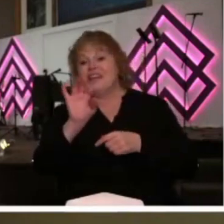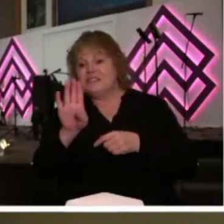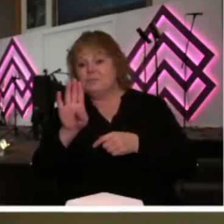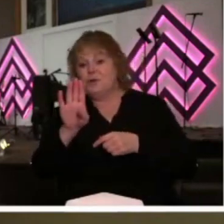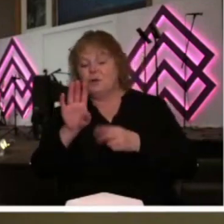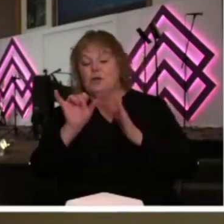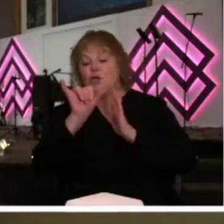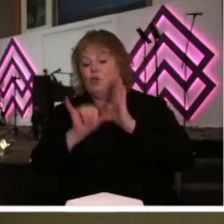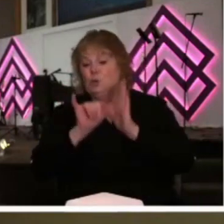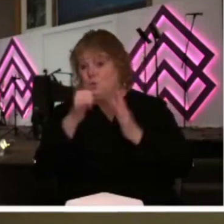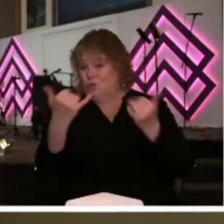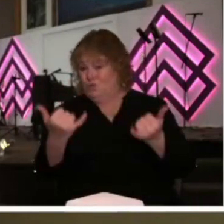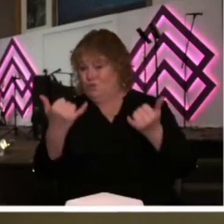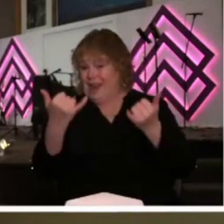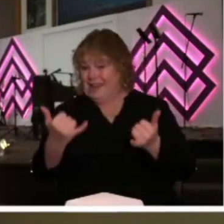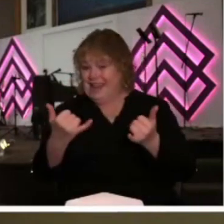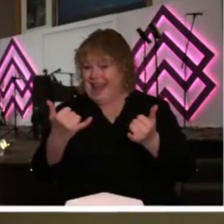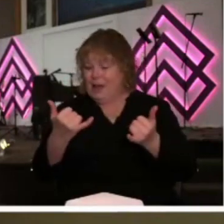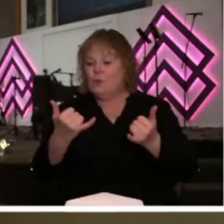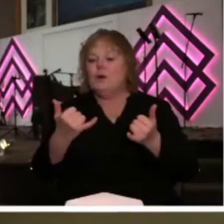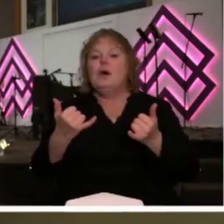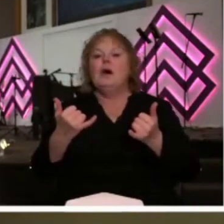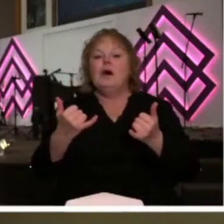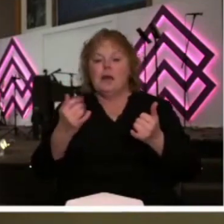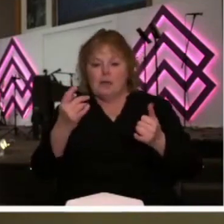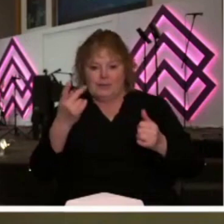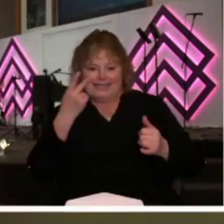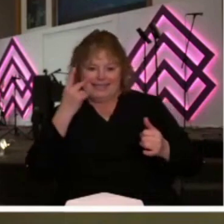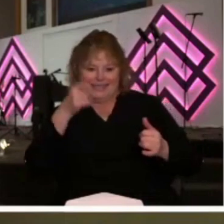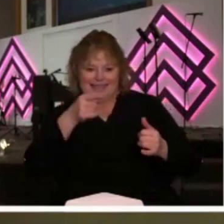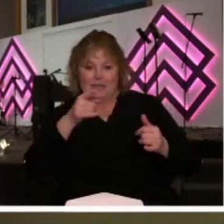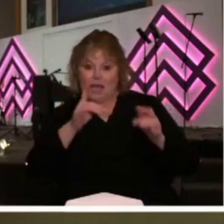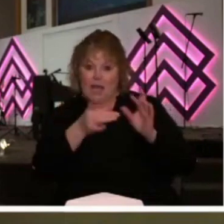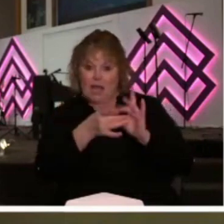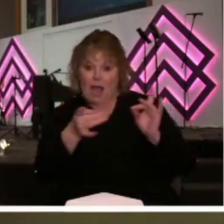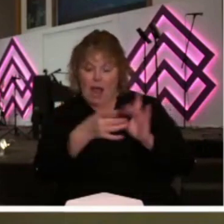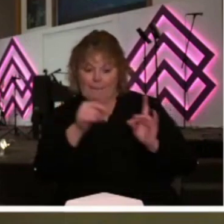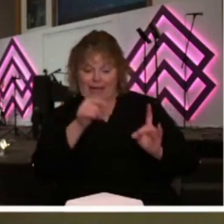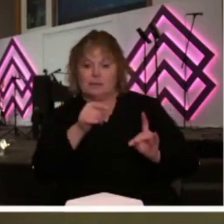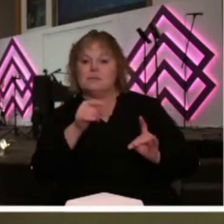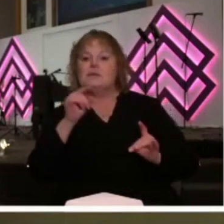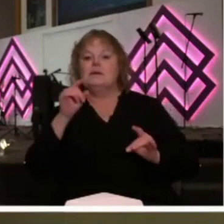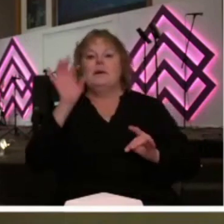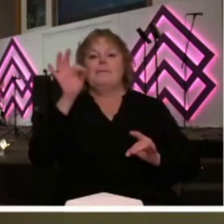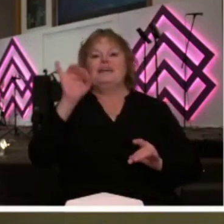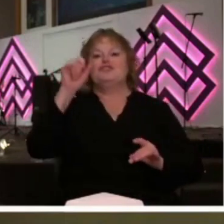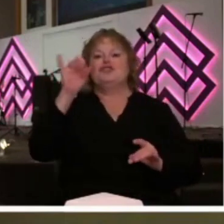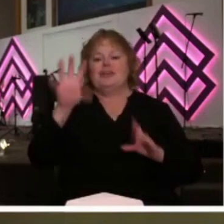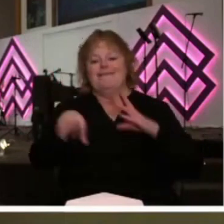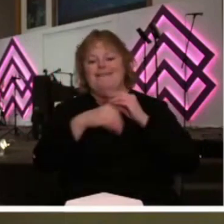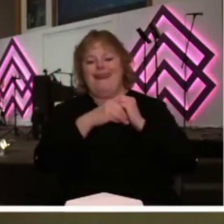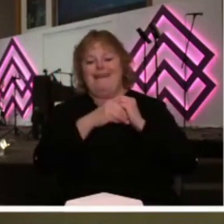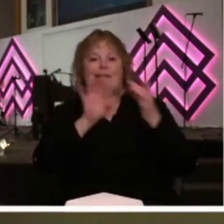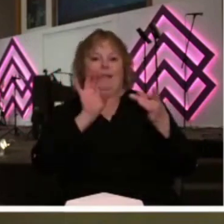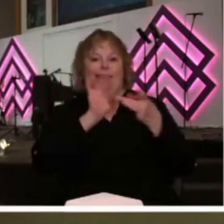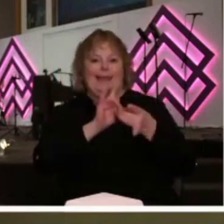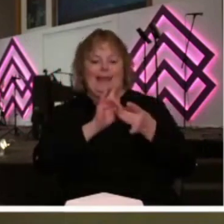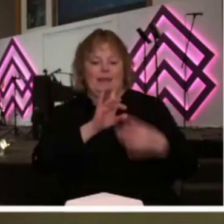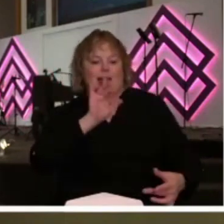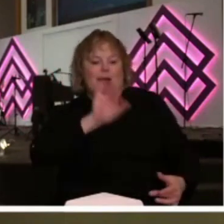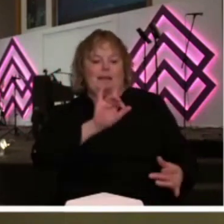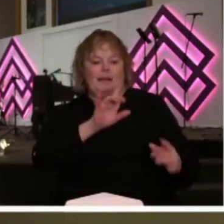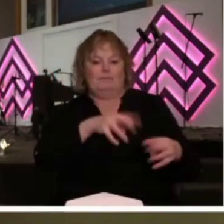now, you can head over to the comments section, and Pastor Jeff will have a link to the form that you can fill